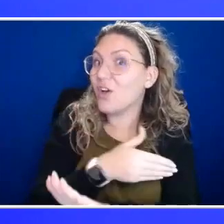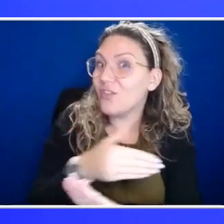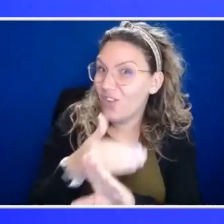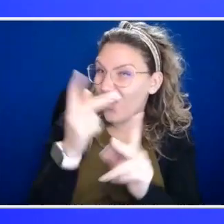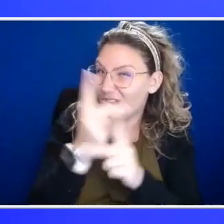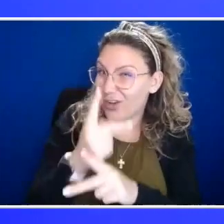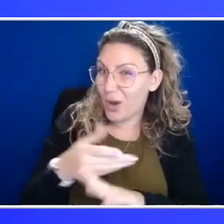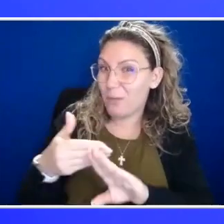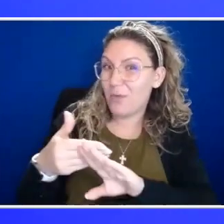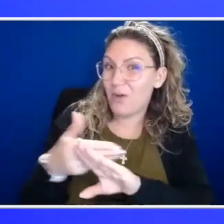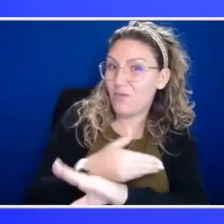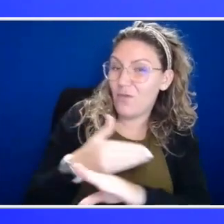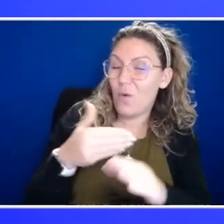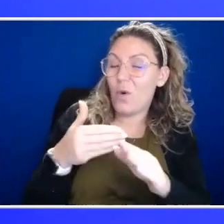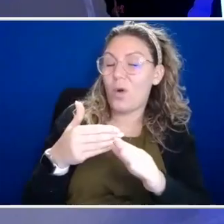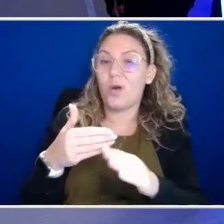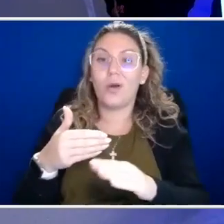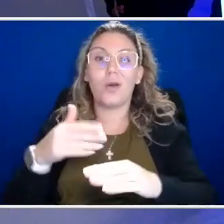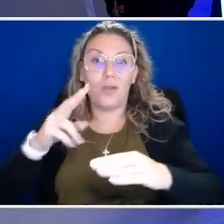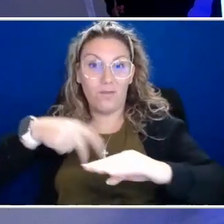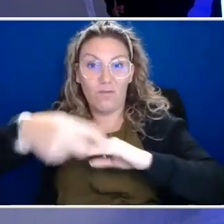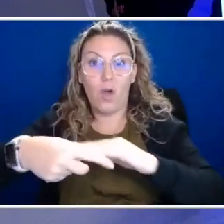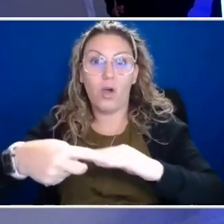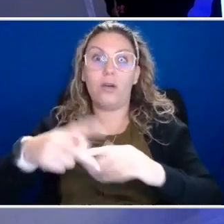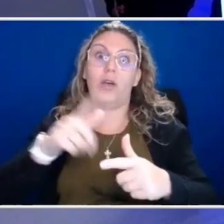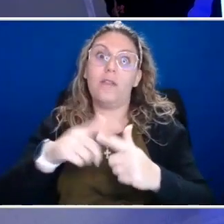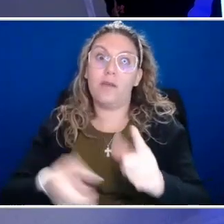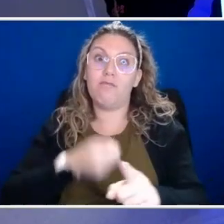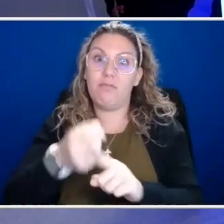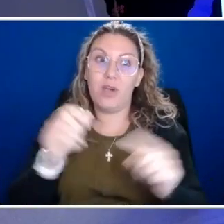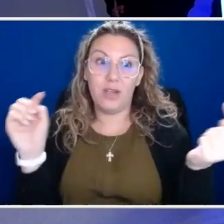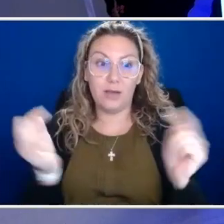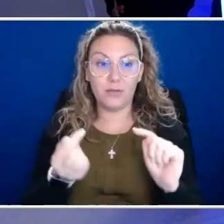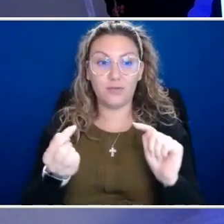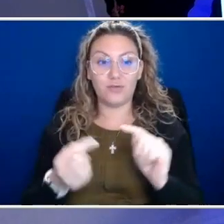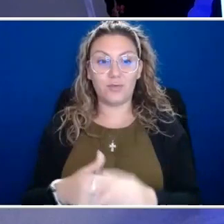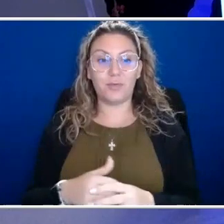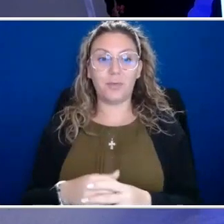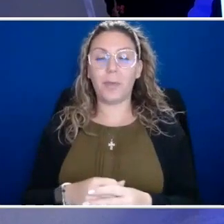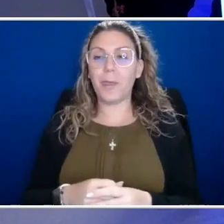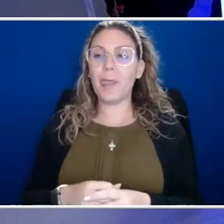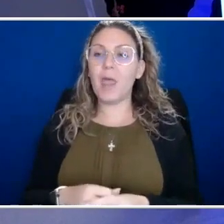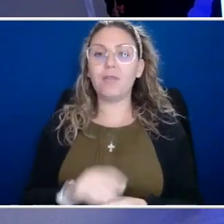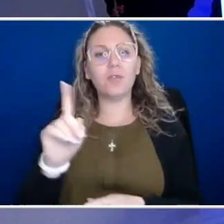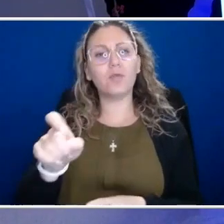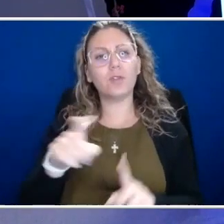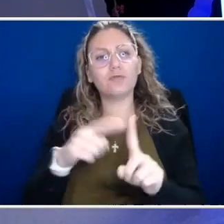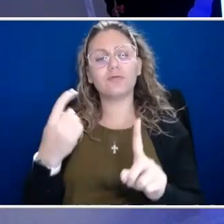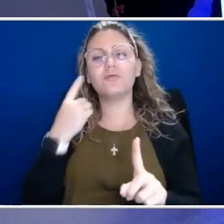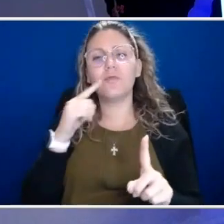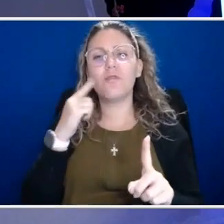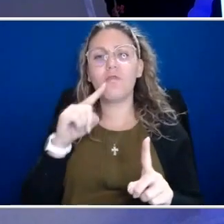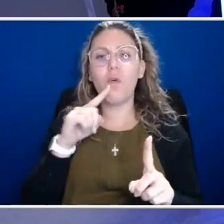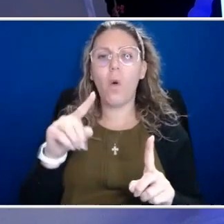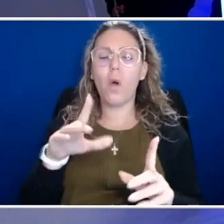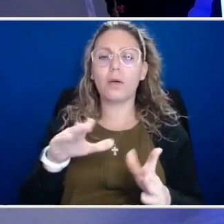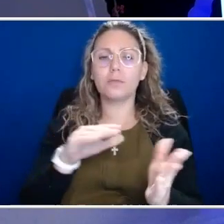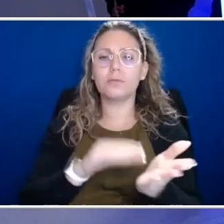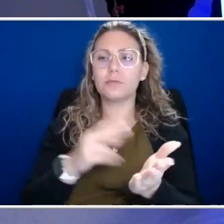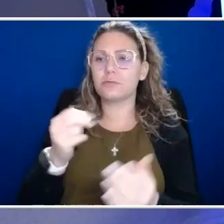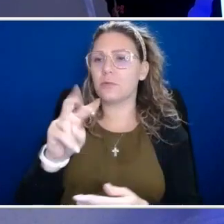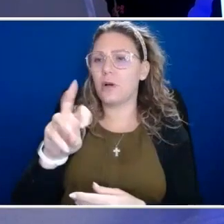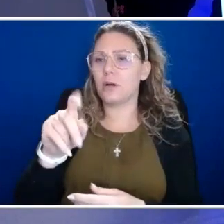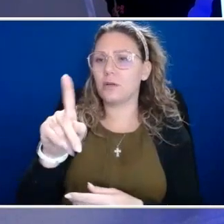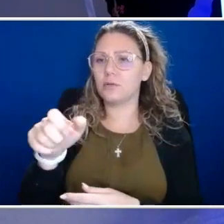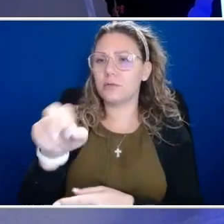an injury as best we can. All right, I do have a question for Dr. Hawkinson. Joellen wants to know, is this increase in